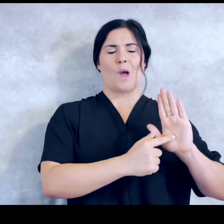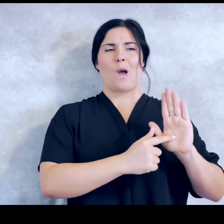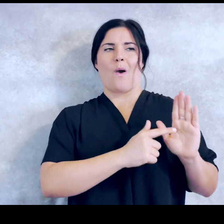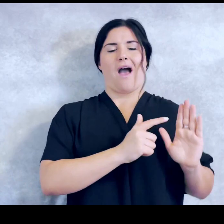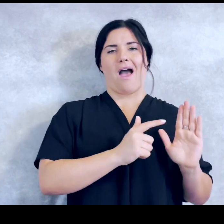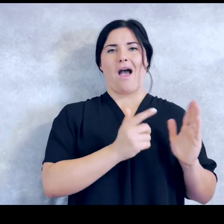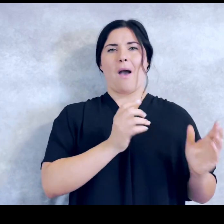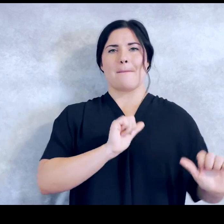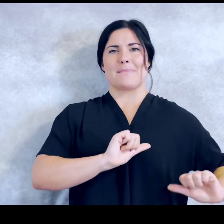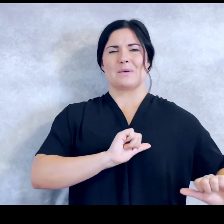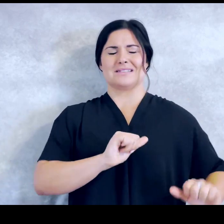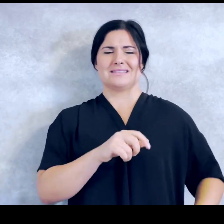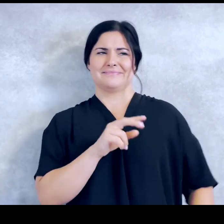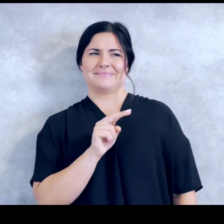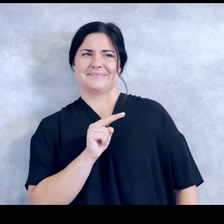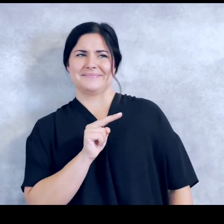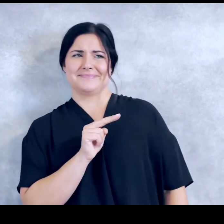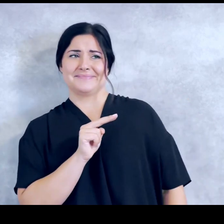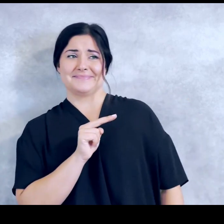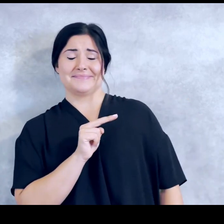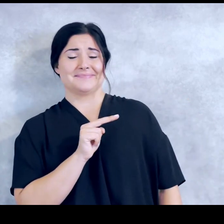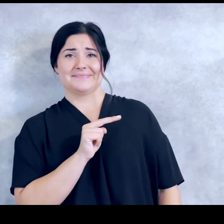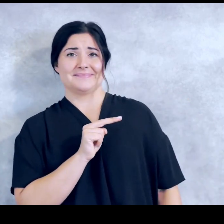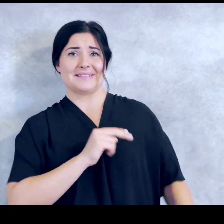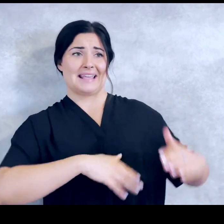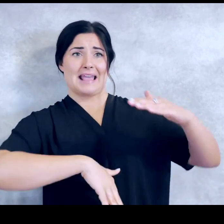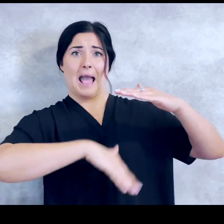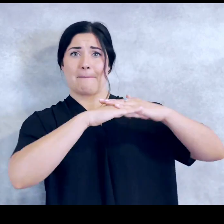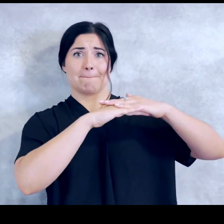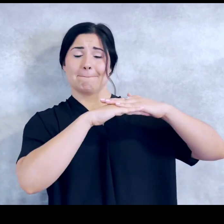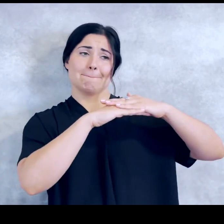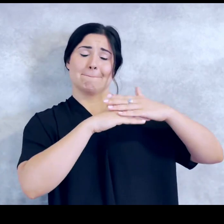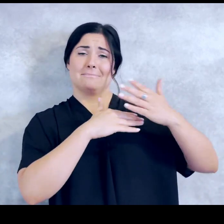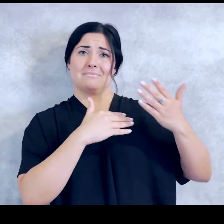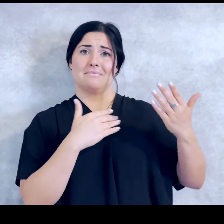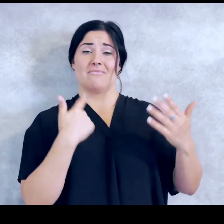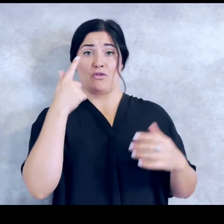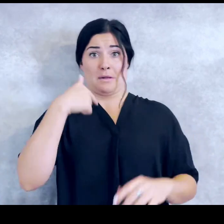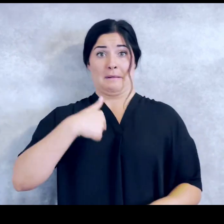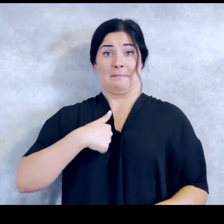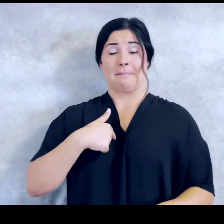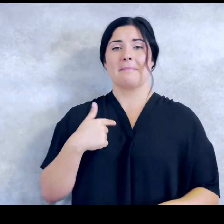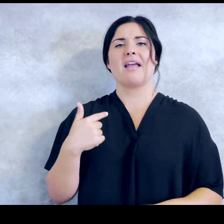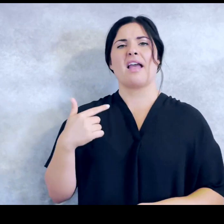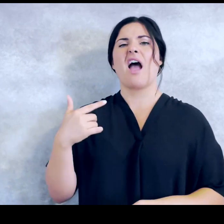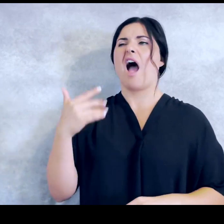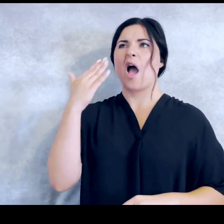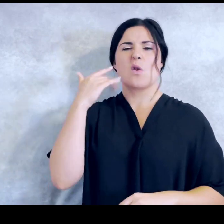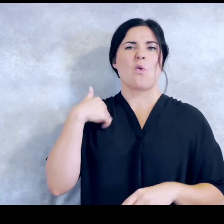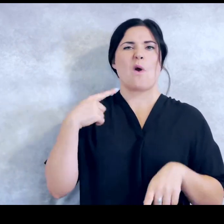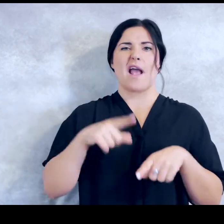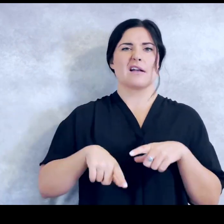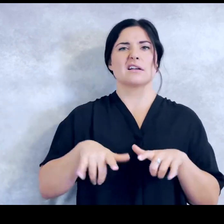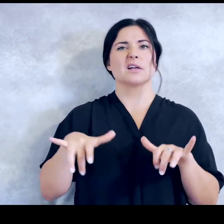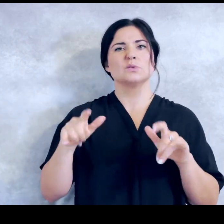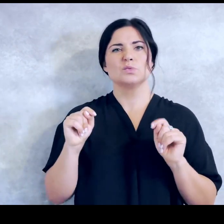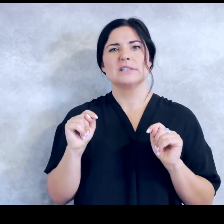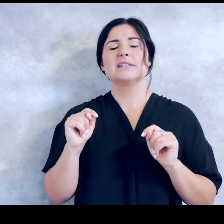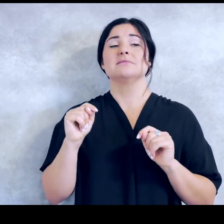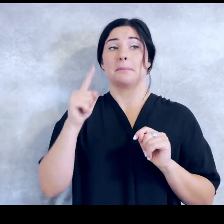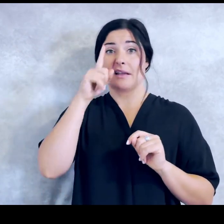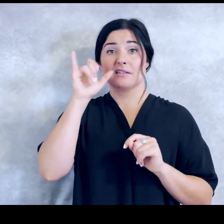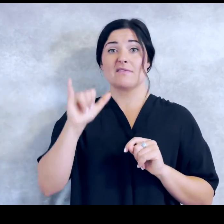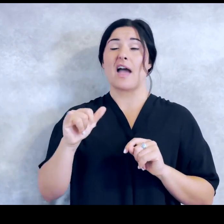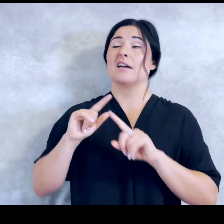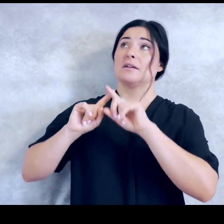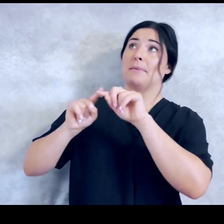get so far. Yeah. And I kind of watched it. I'm like, oh, yeah, you're going to go only as far as humankind can go. Mm-hmm. But for me, I'm like, I know I can't do this. And because of